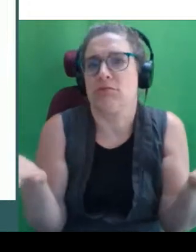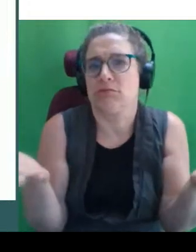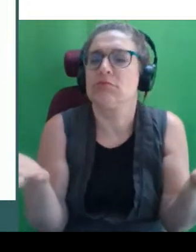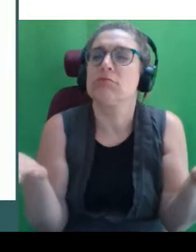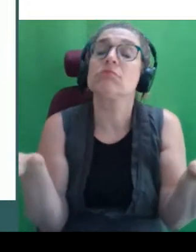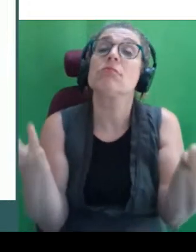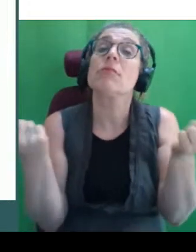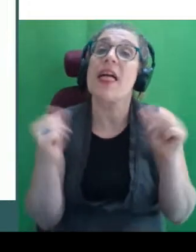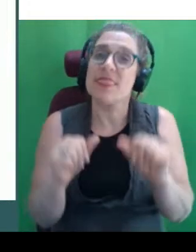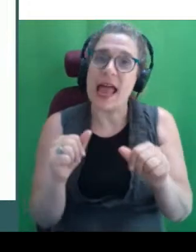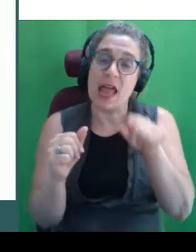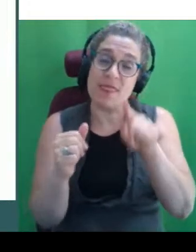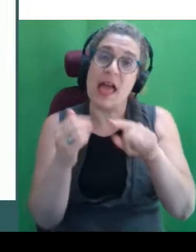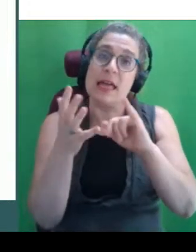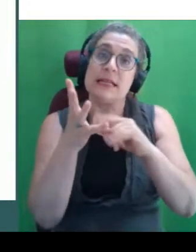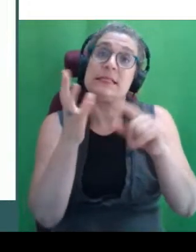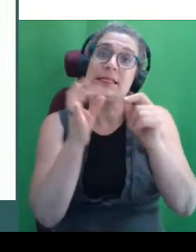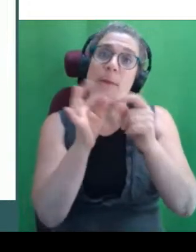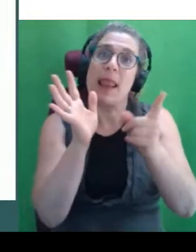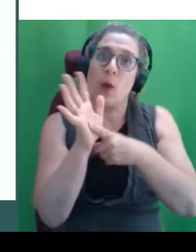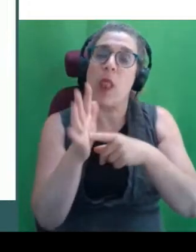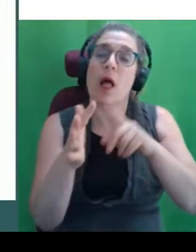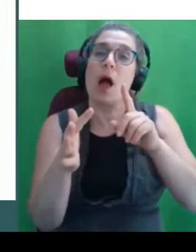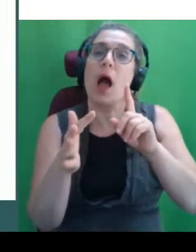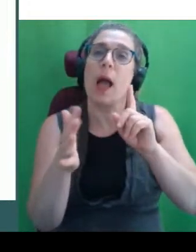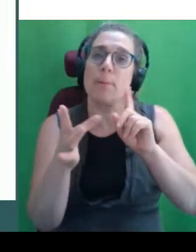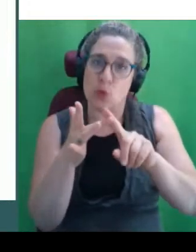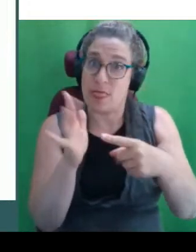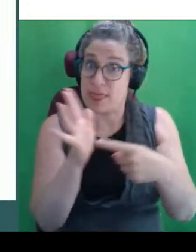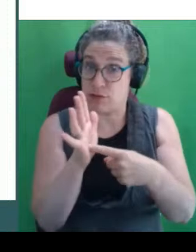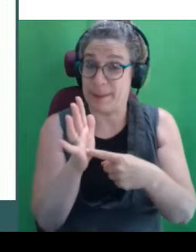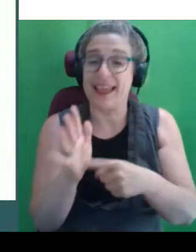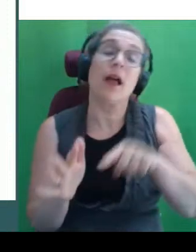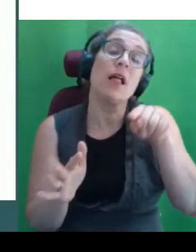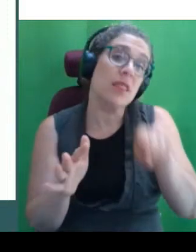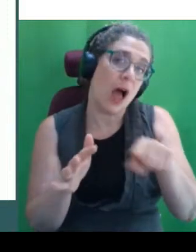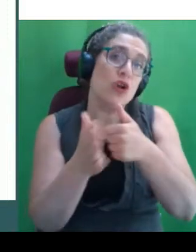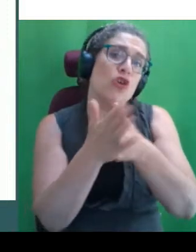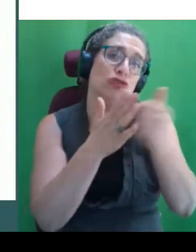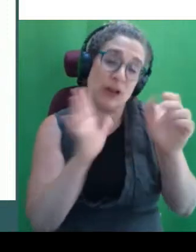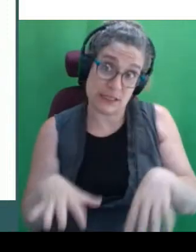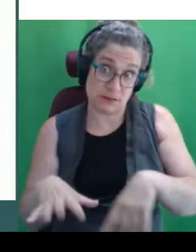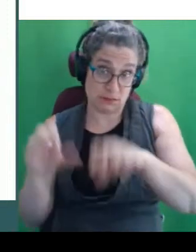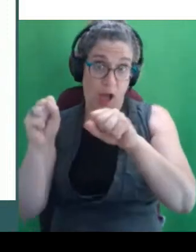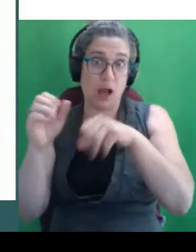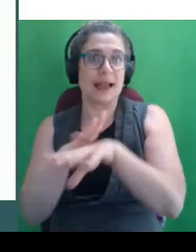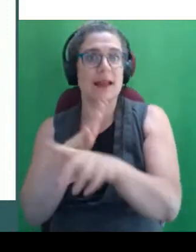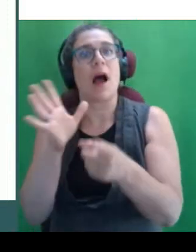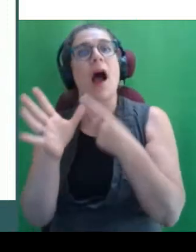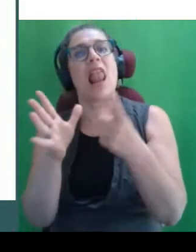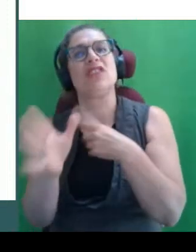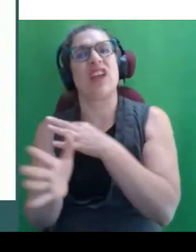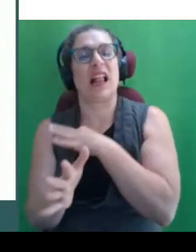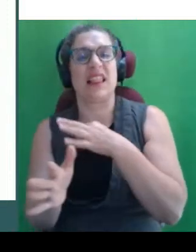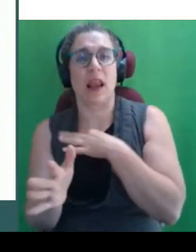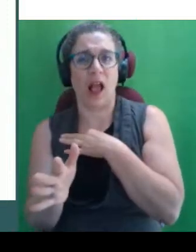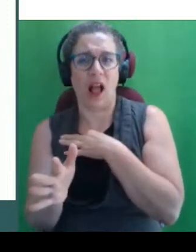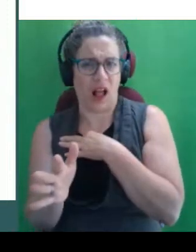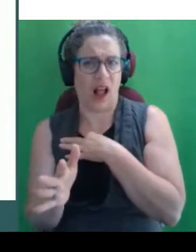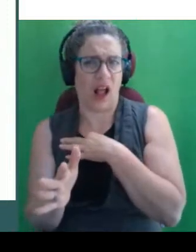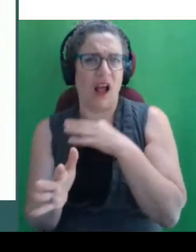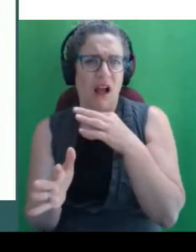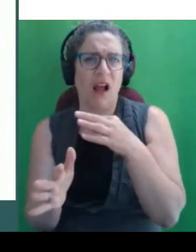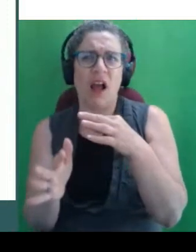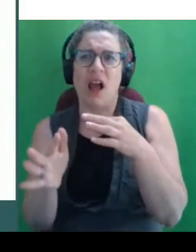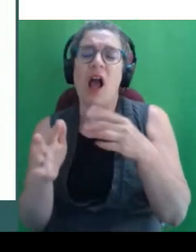sublingual immunotherapy, often they're started in the allergy clinic, and then that's something that they do at home. Usually it's like drops underneath